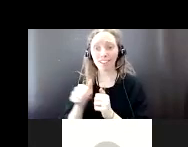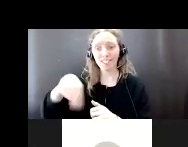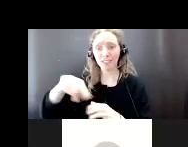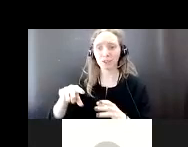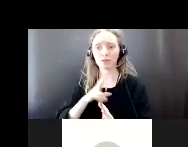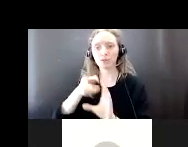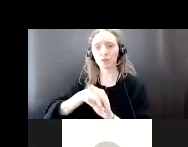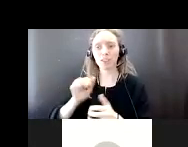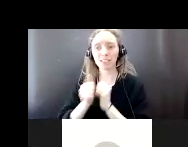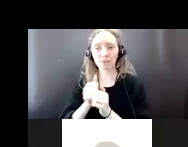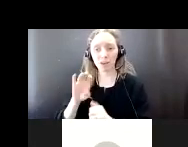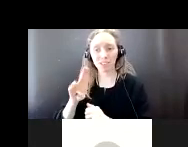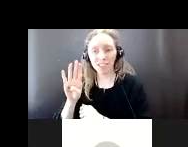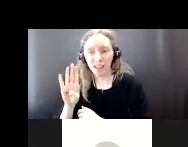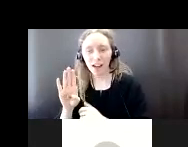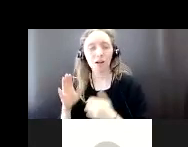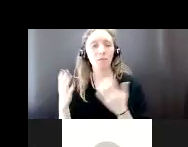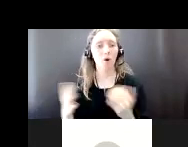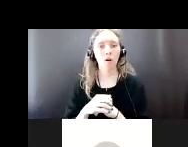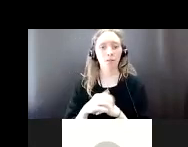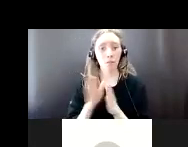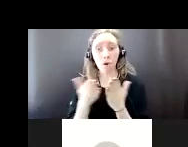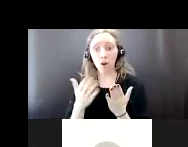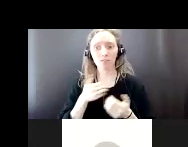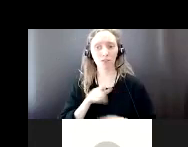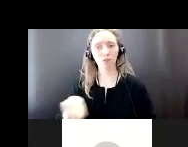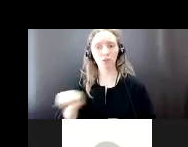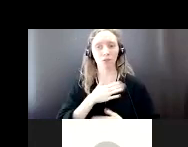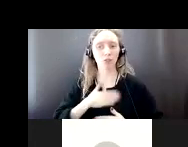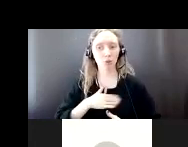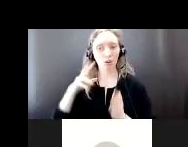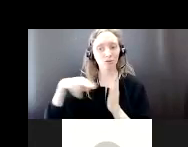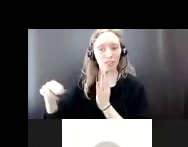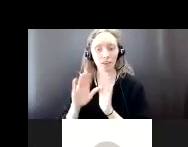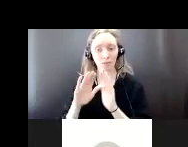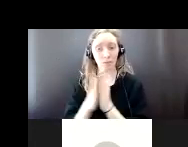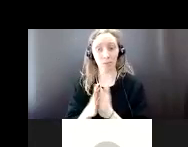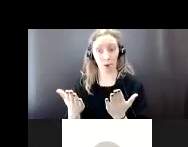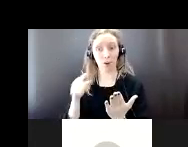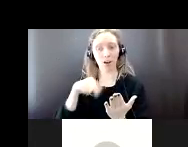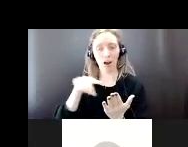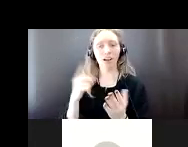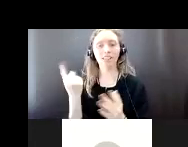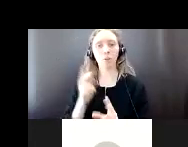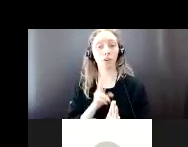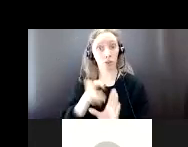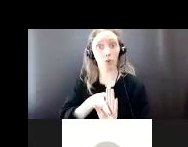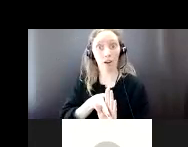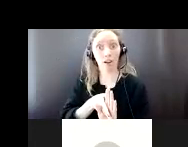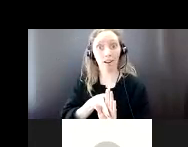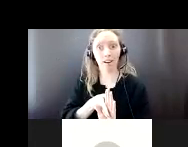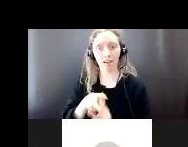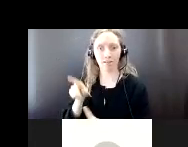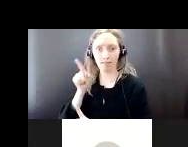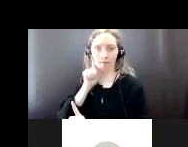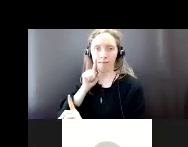to read books, you're part of a book club. However it works, fraudster targets these groups. They're either a member of the group or they join the group,